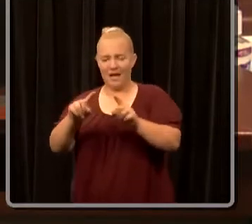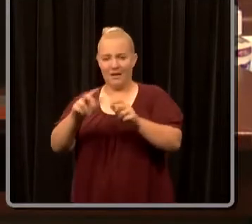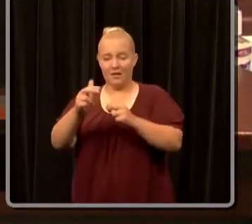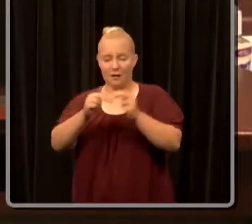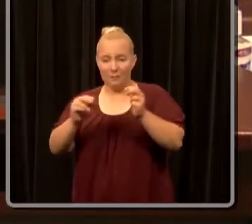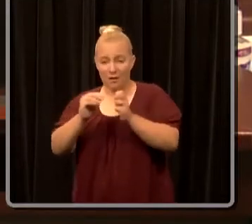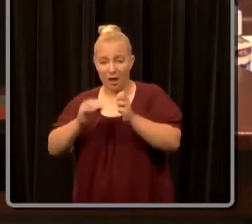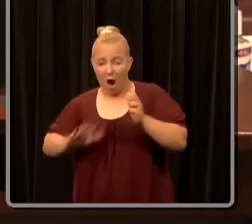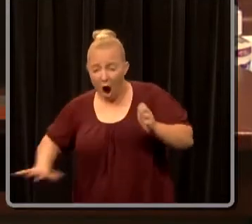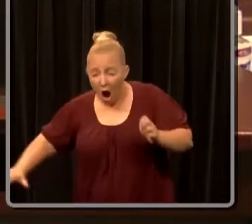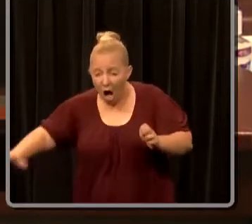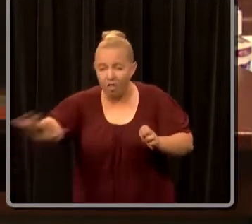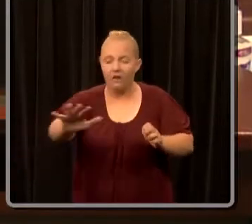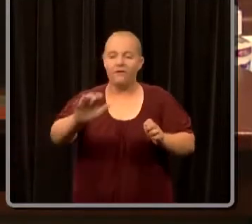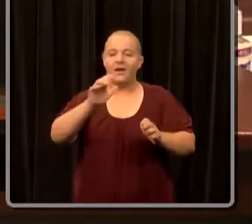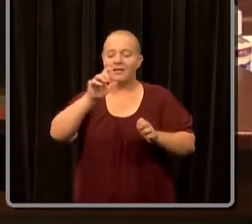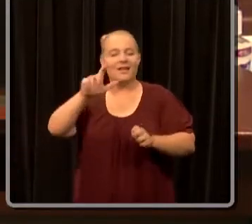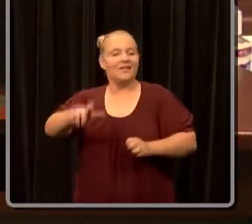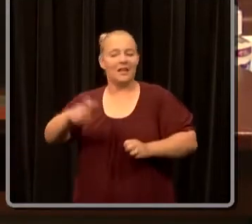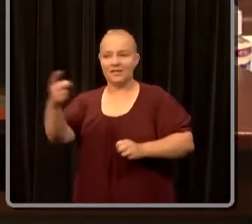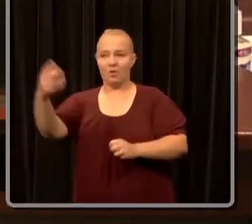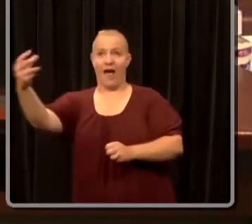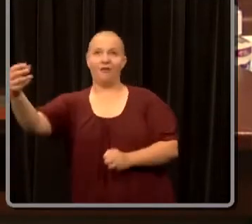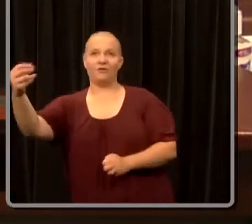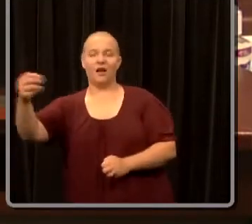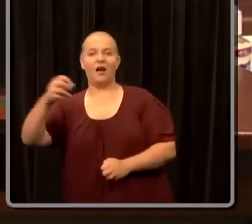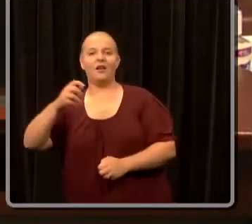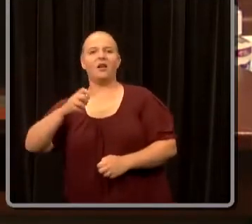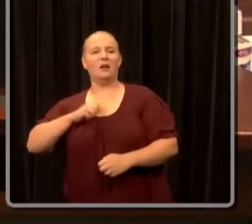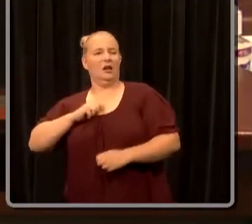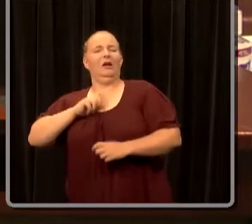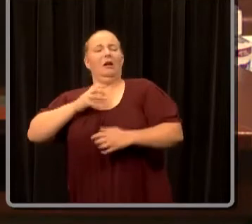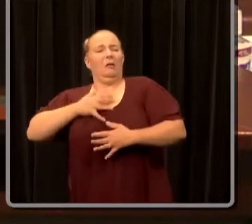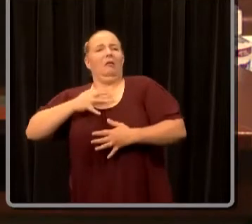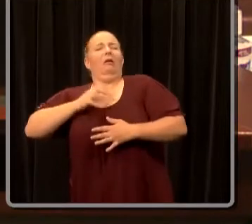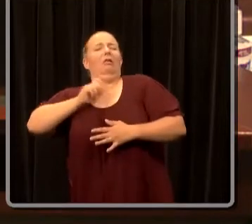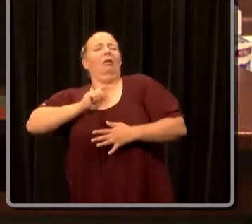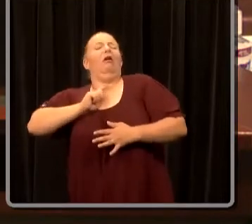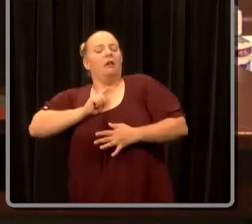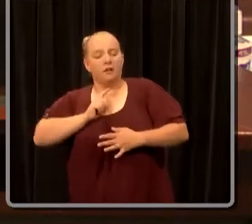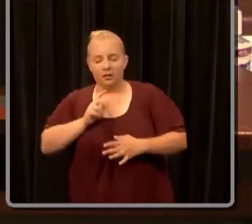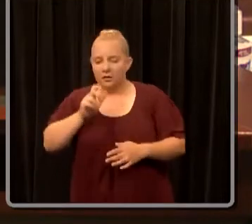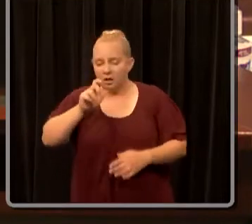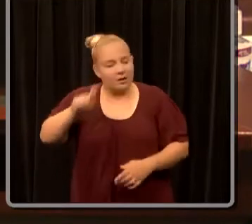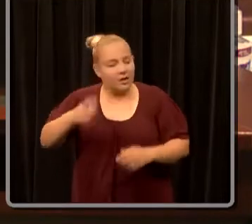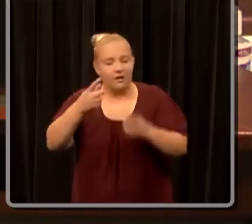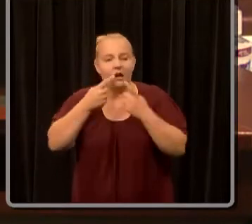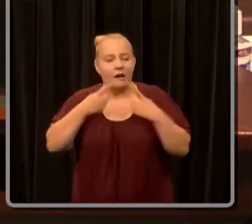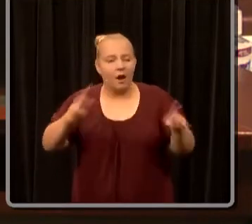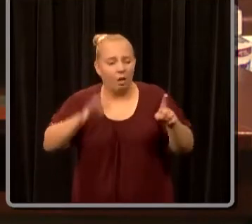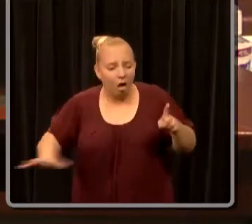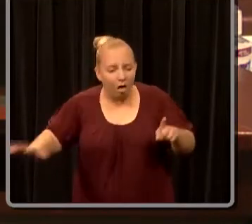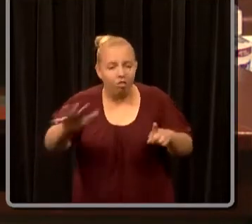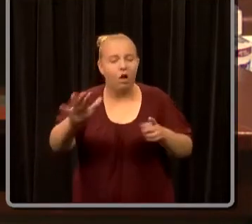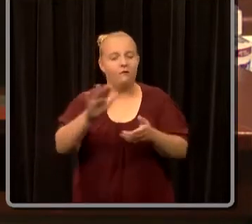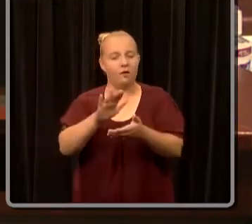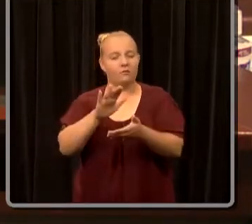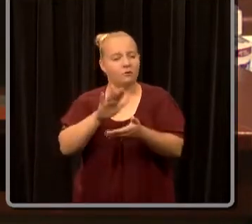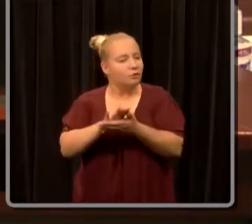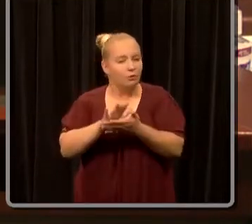not going to be aware that there's somebody on the playground choking, which I think, in terms of just focusing on our mission as education, that's a pretty positive piece